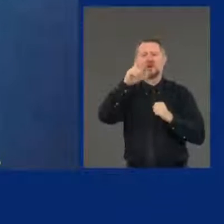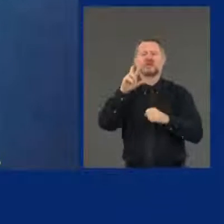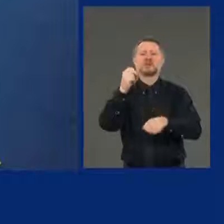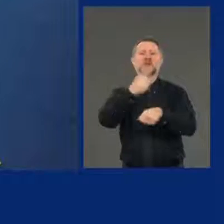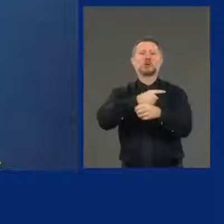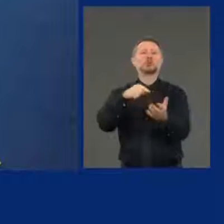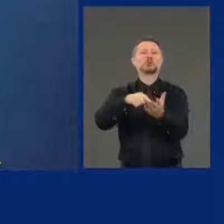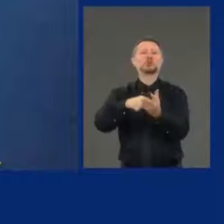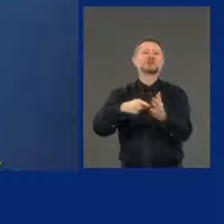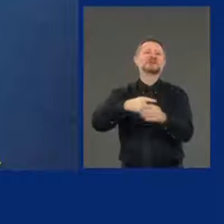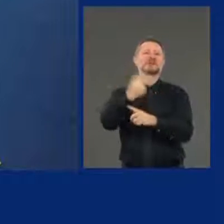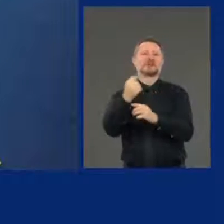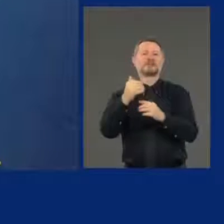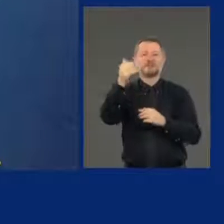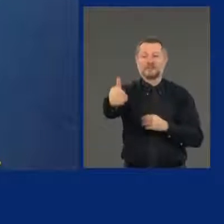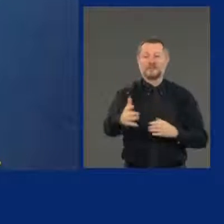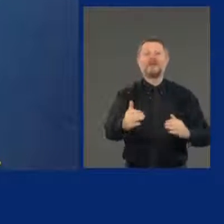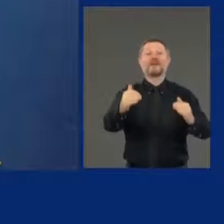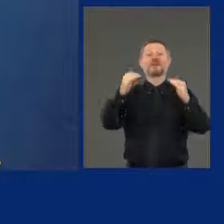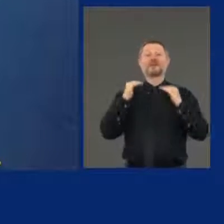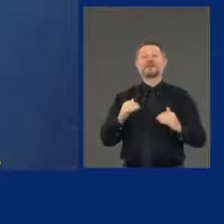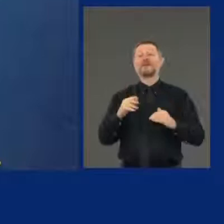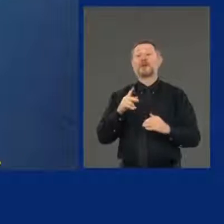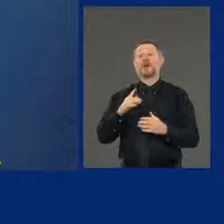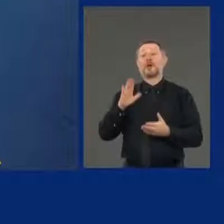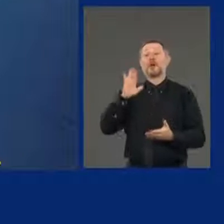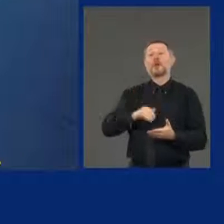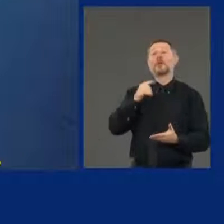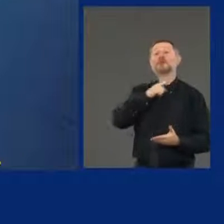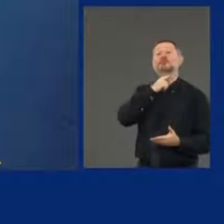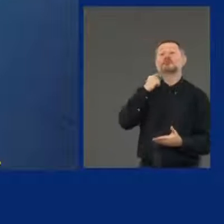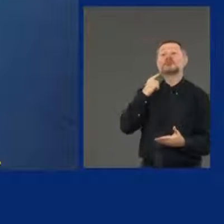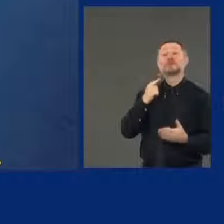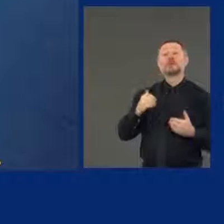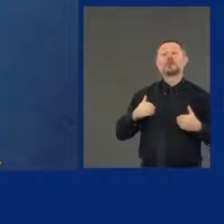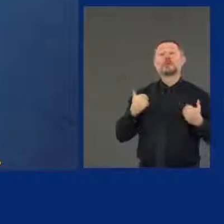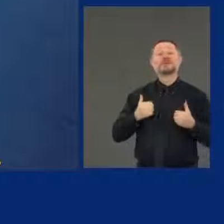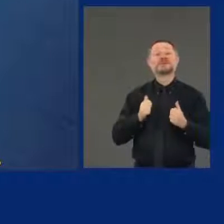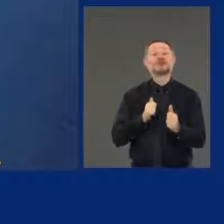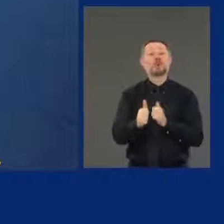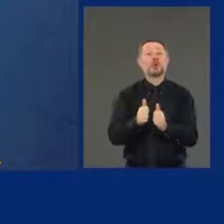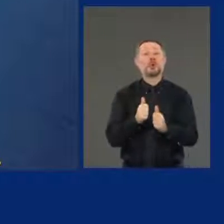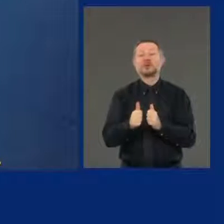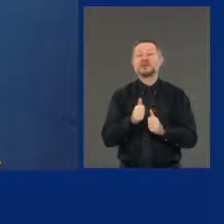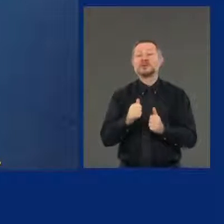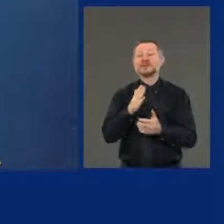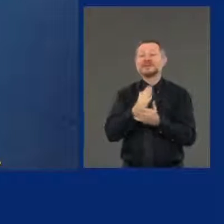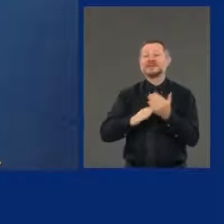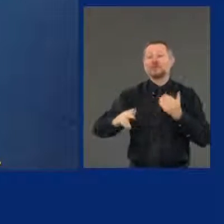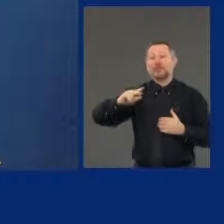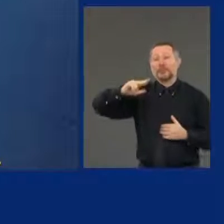We're also opening low-risk youth sports in Phase 3.